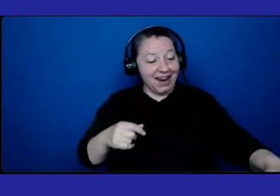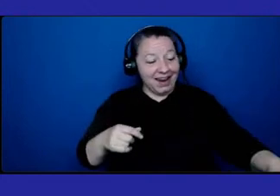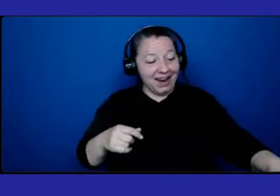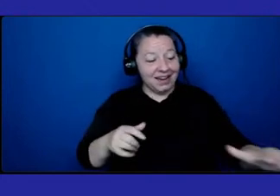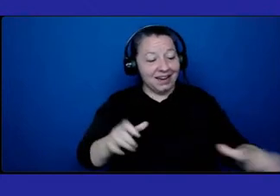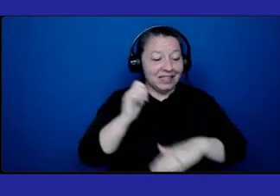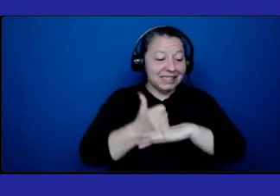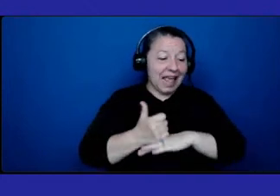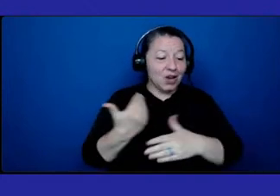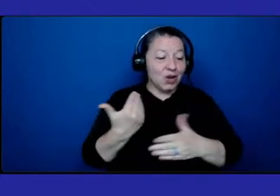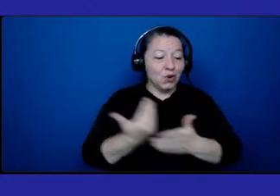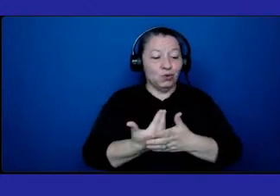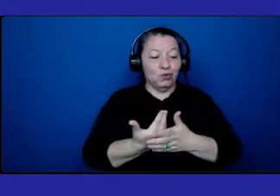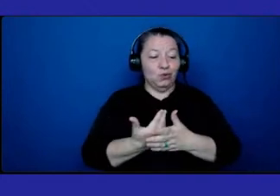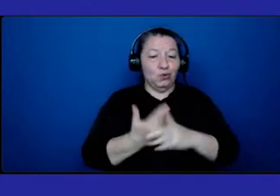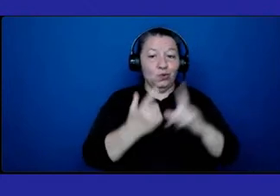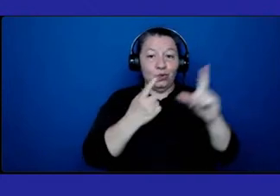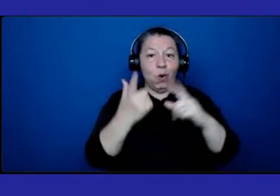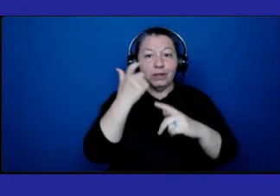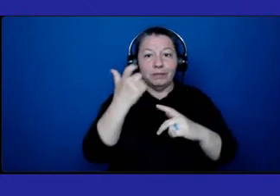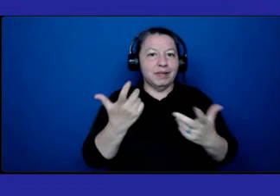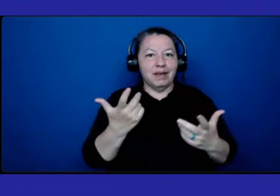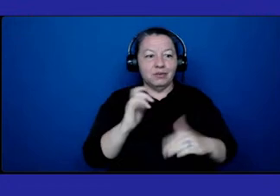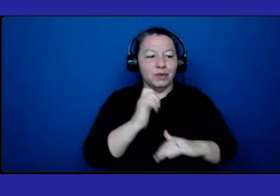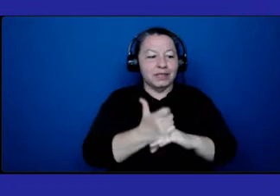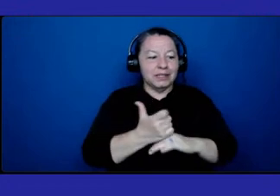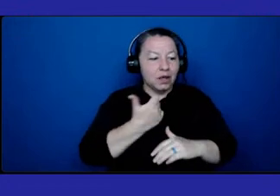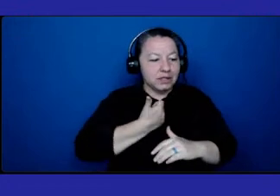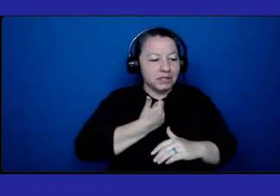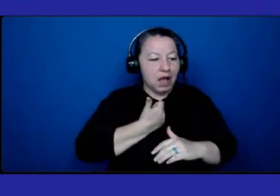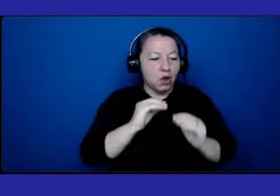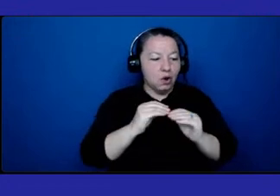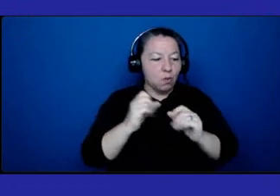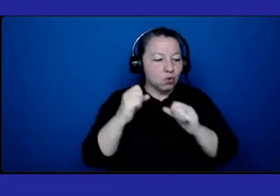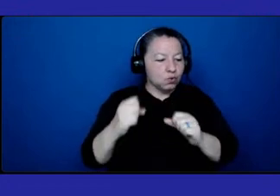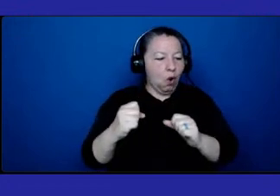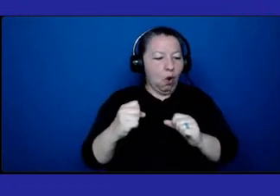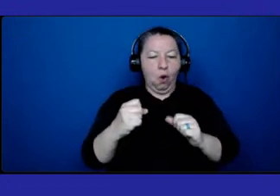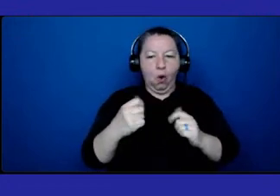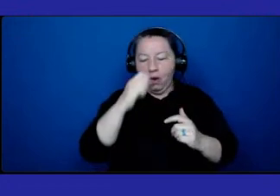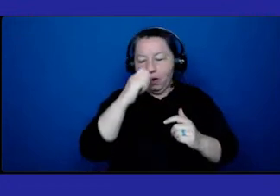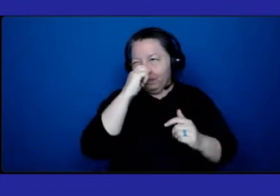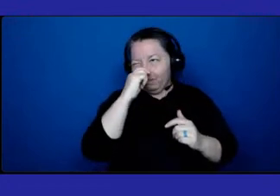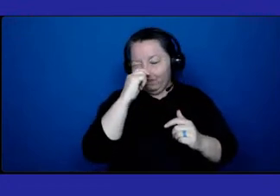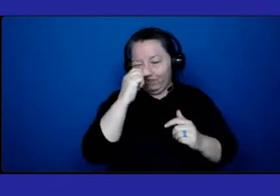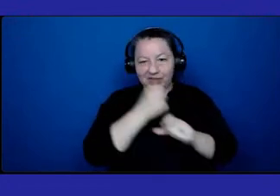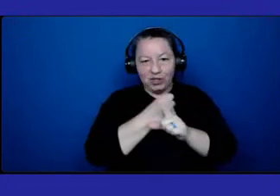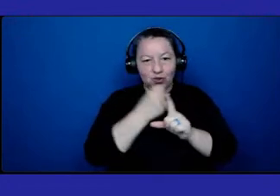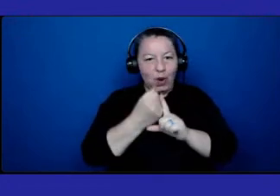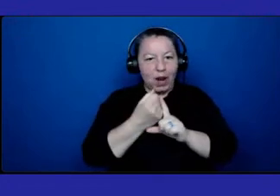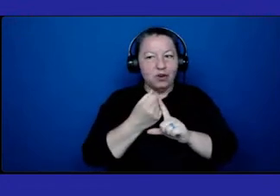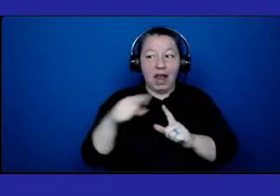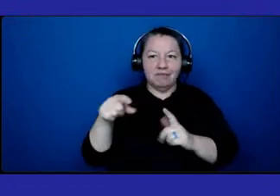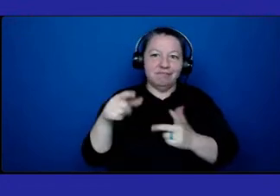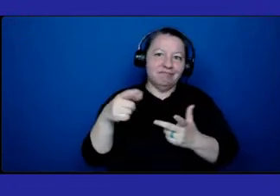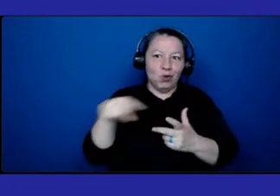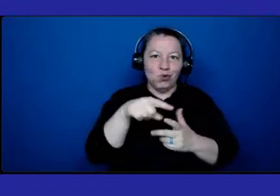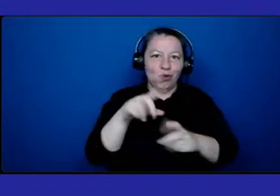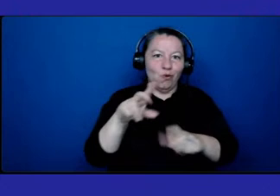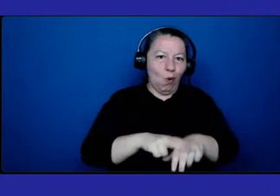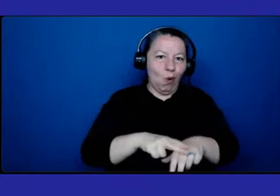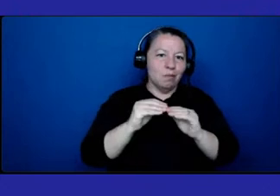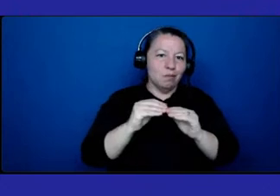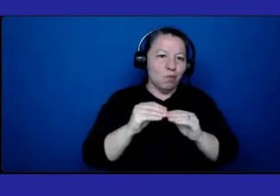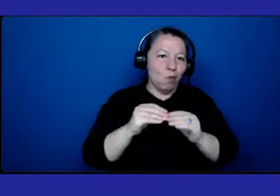we've put ourselves on a firmer footing. And you, of course, on a firm of financial footing for us. So we